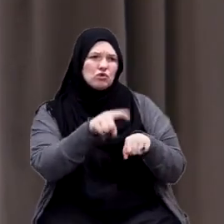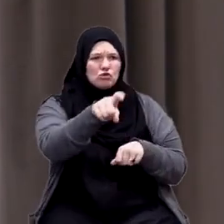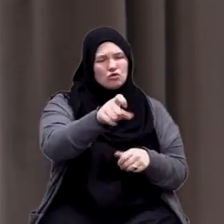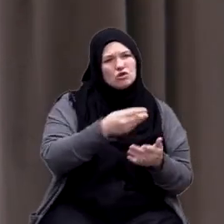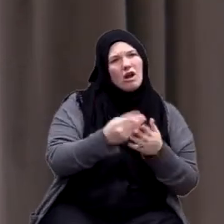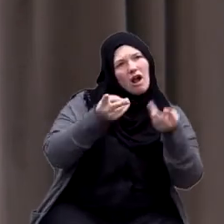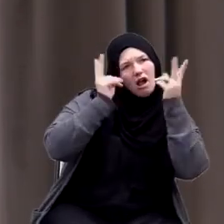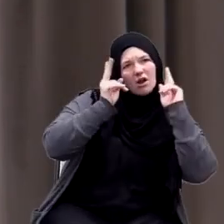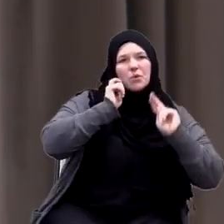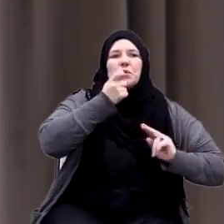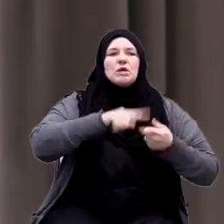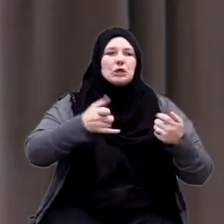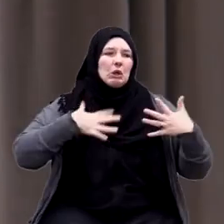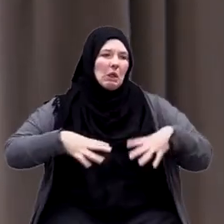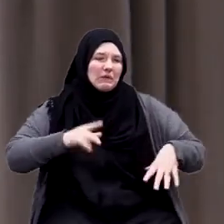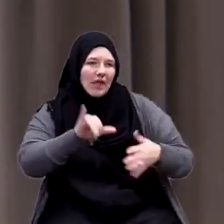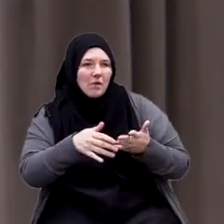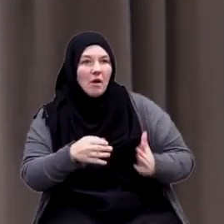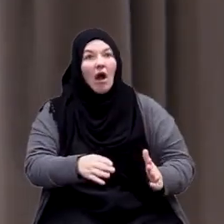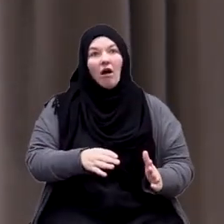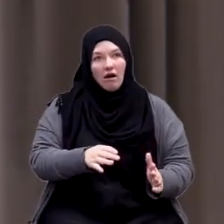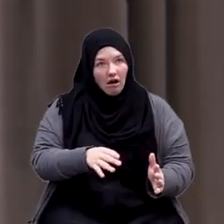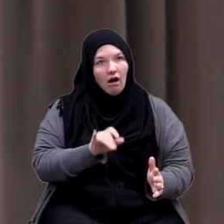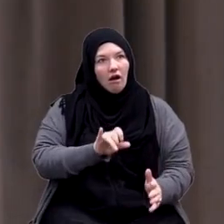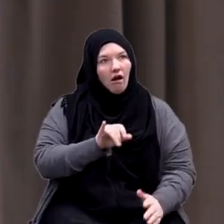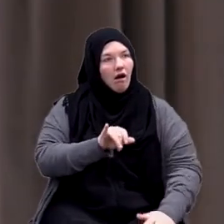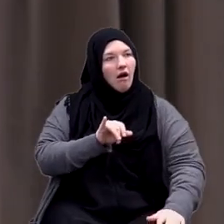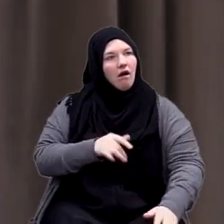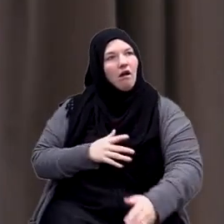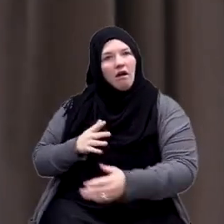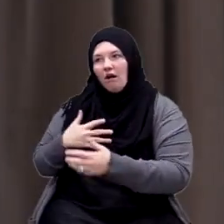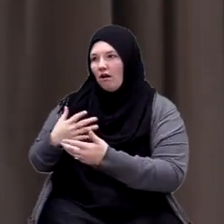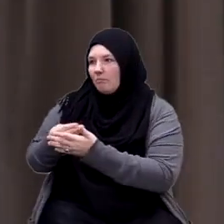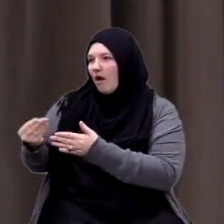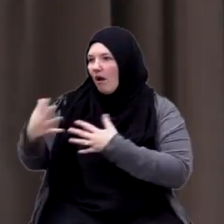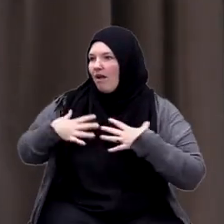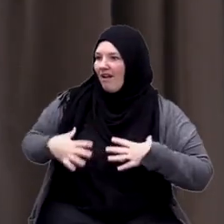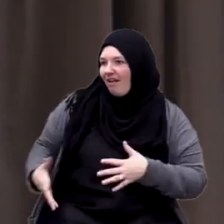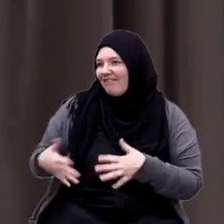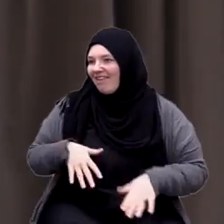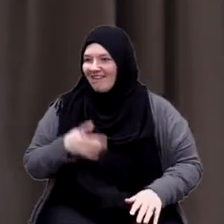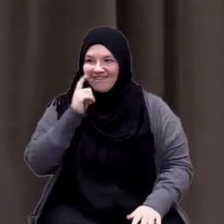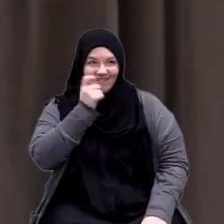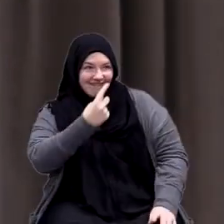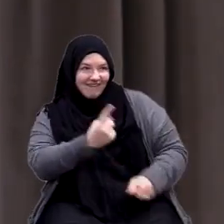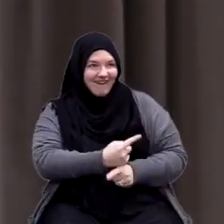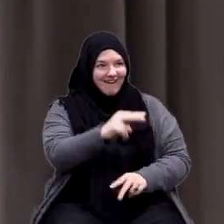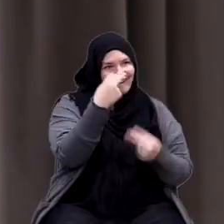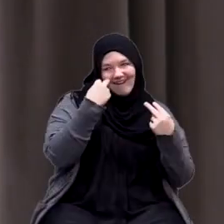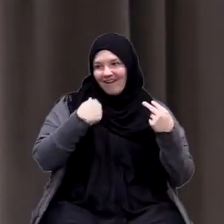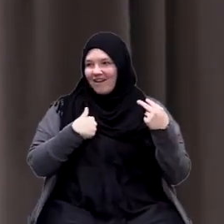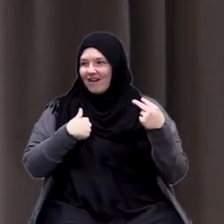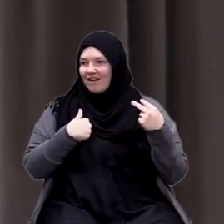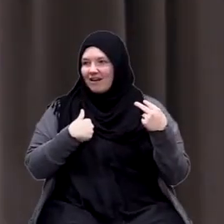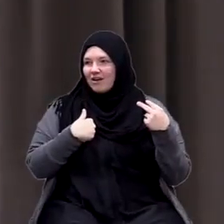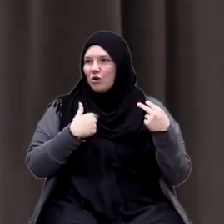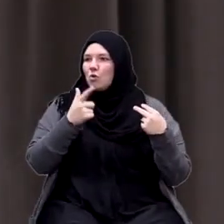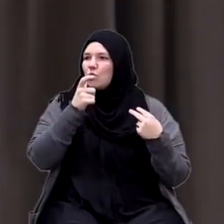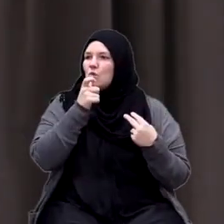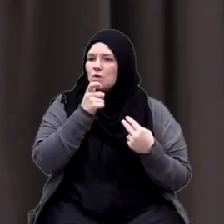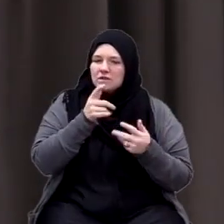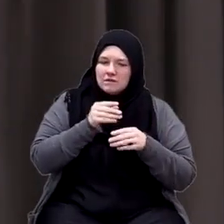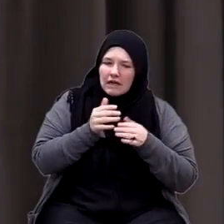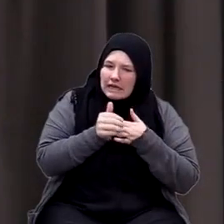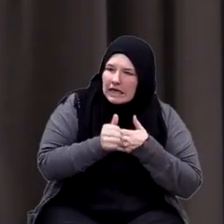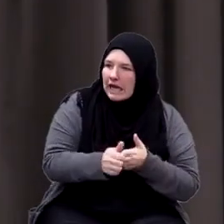liking. And how they also want their friends to be like them. But who is correcting all of